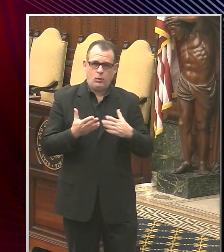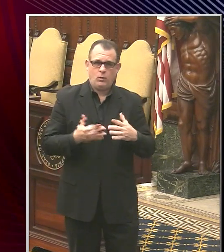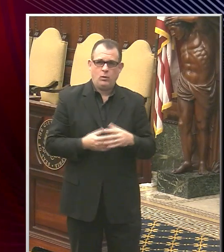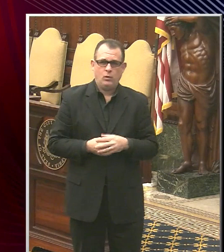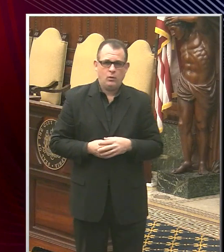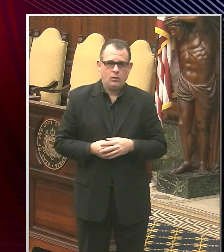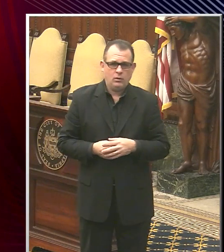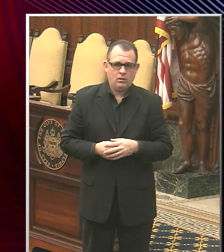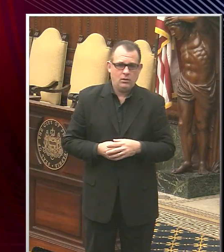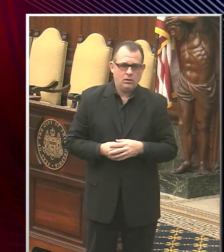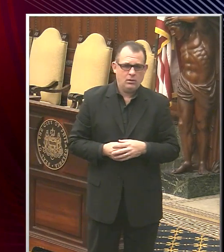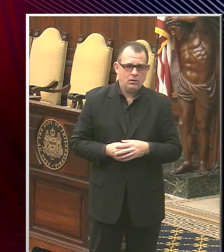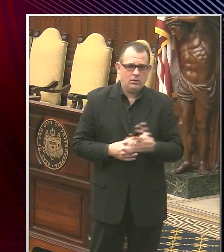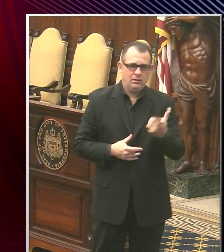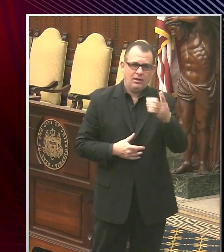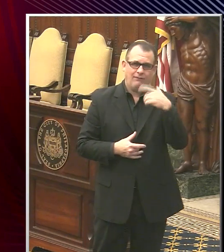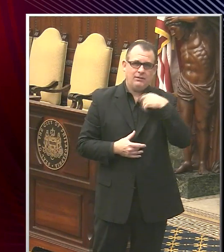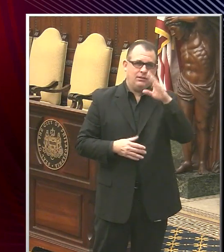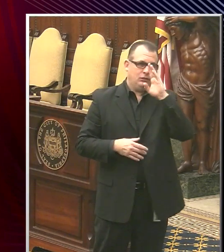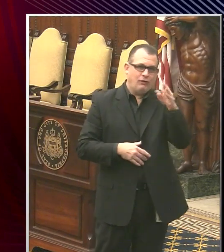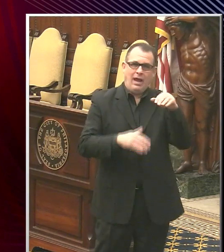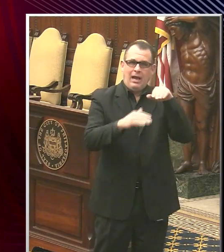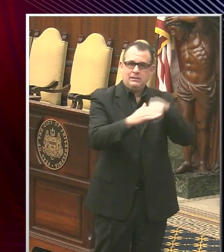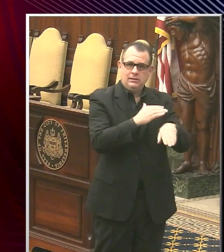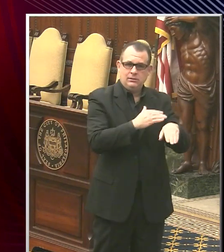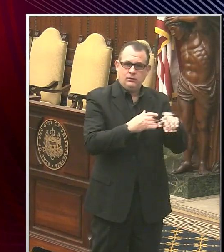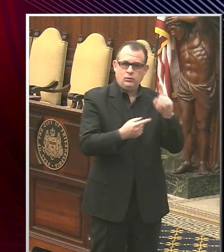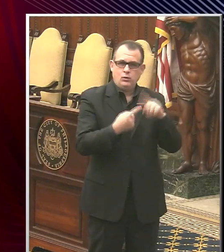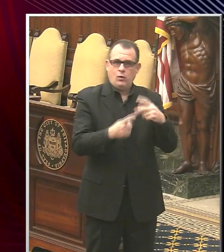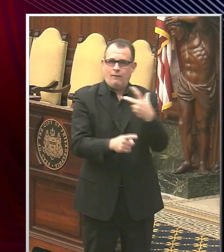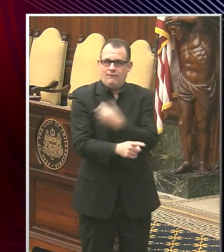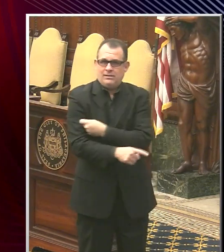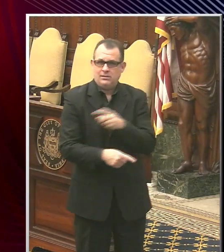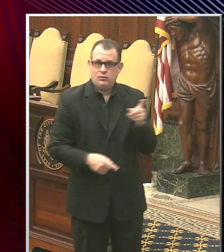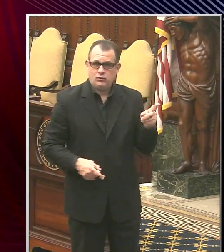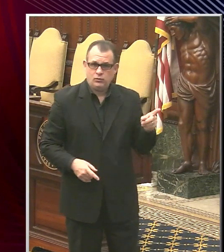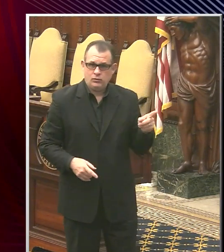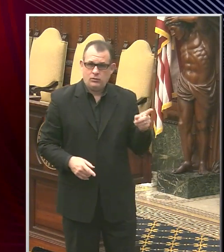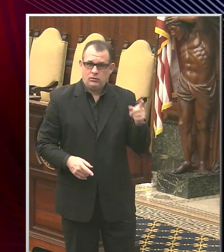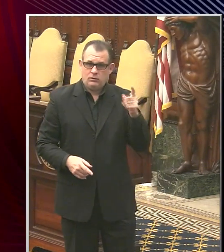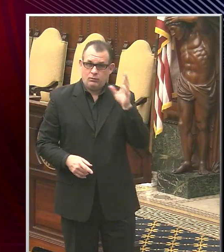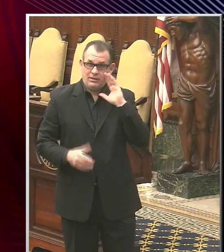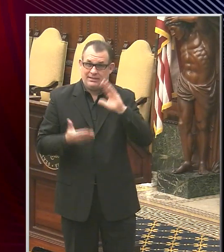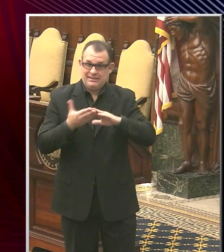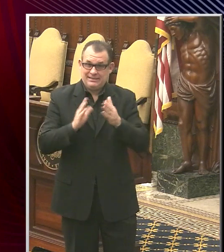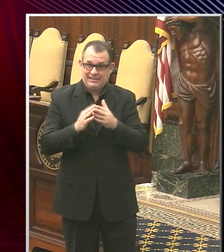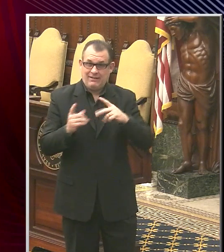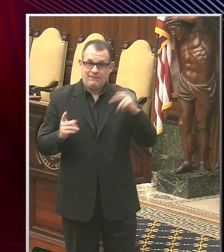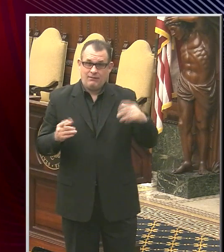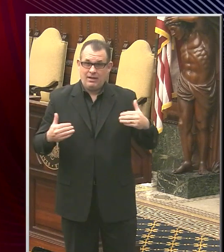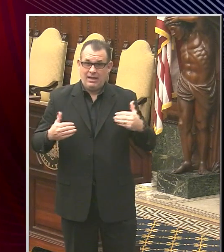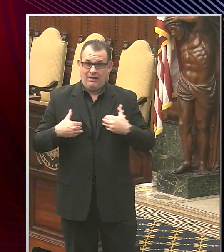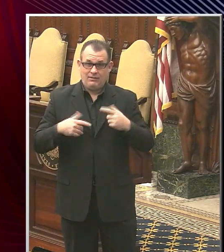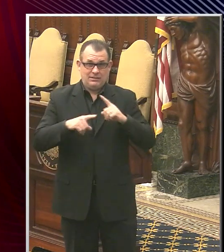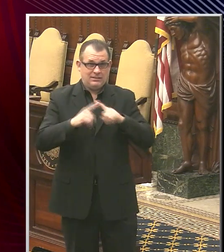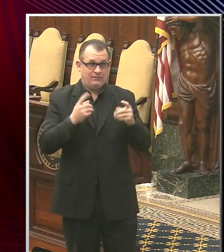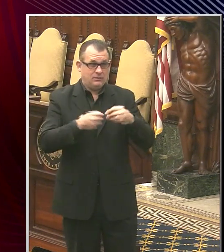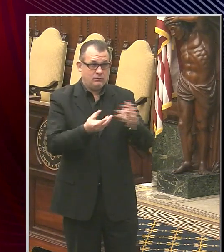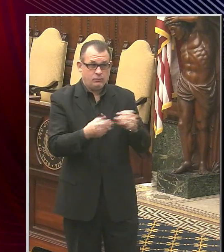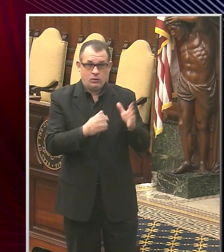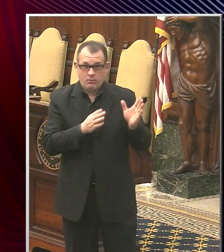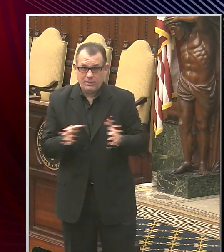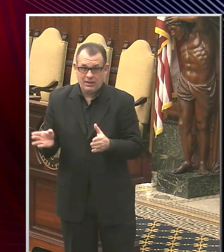direct access to the vaccine, will the city have a different distribution plan eventually than from the state?